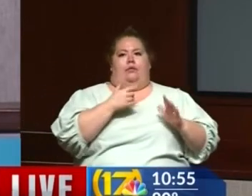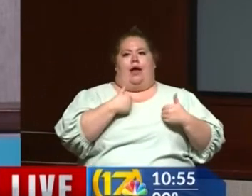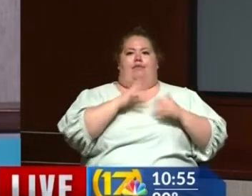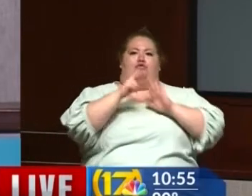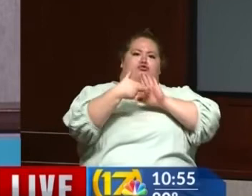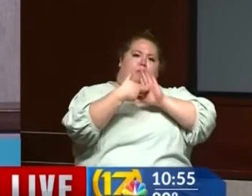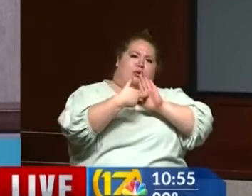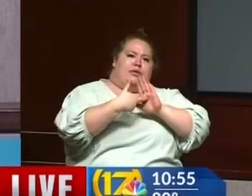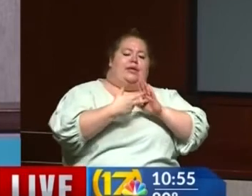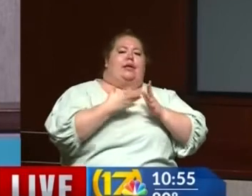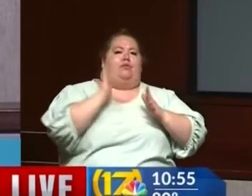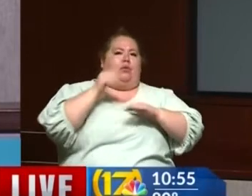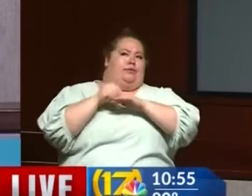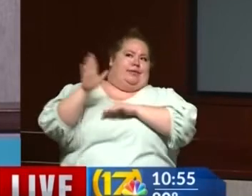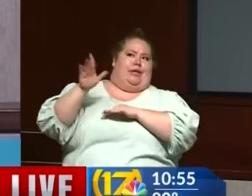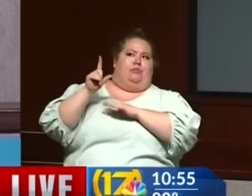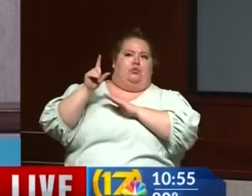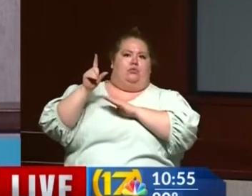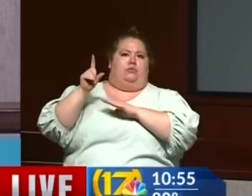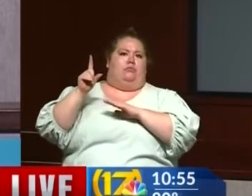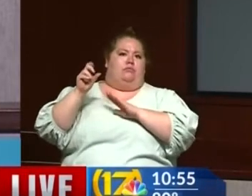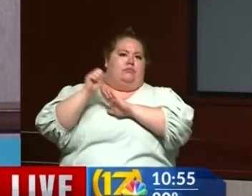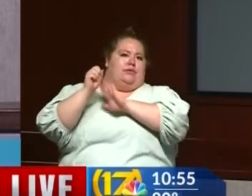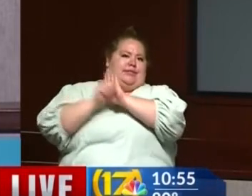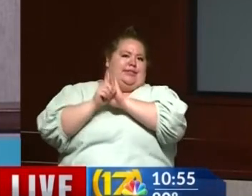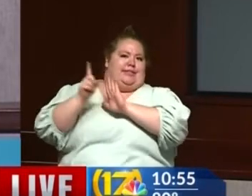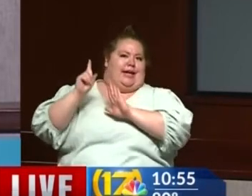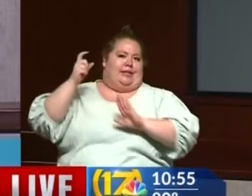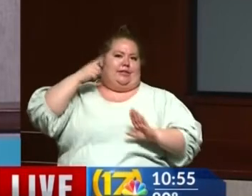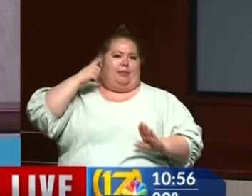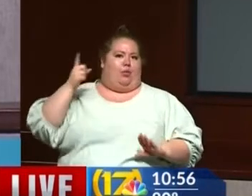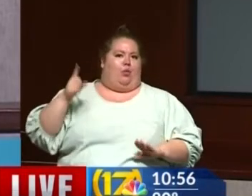and those will continue to happen.